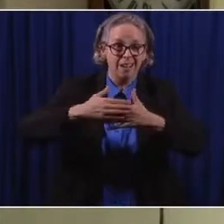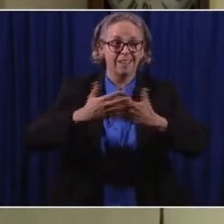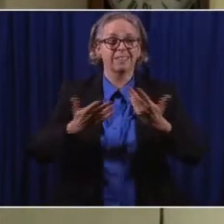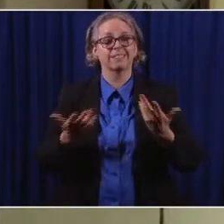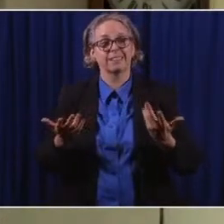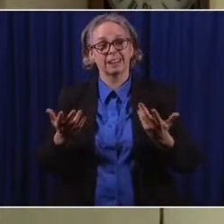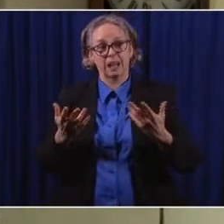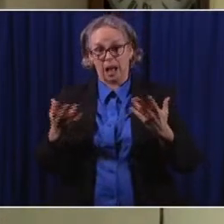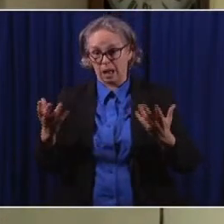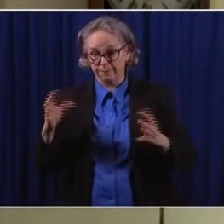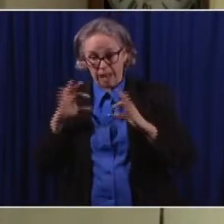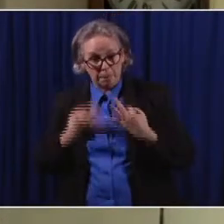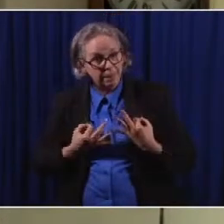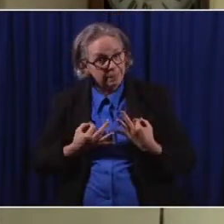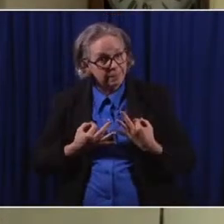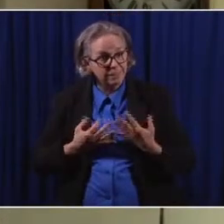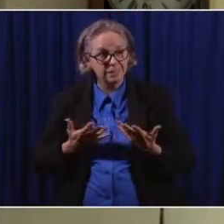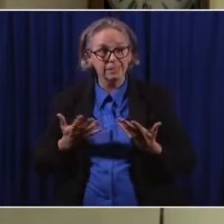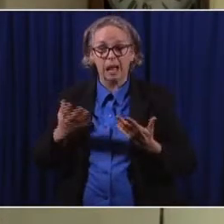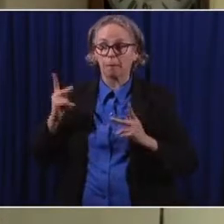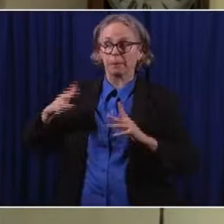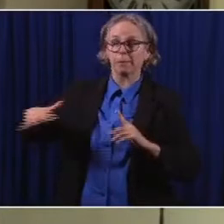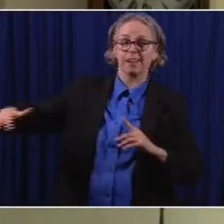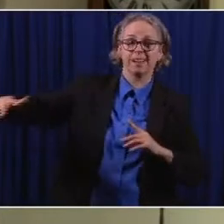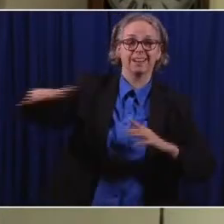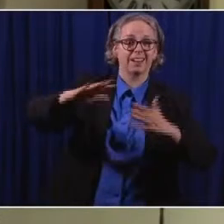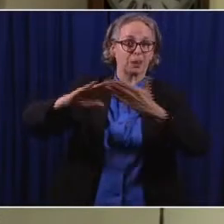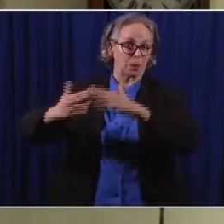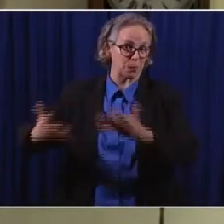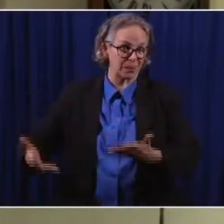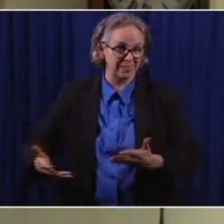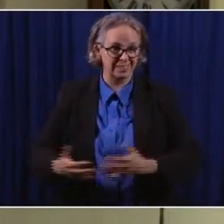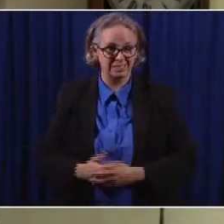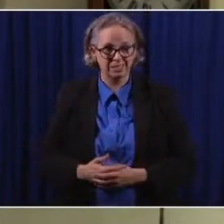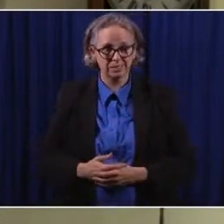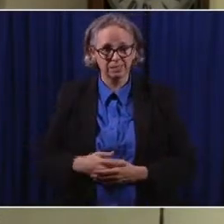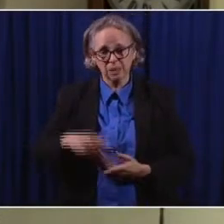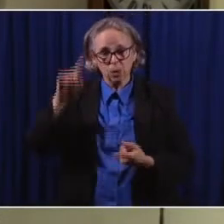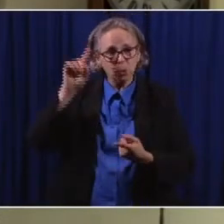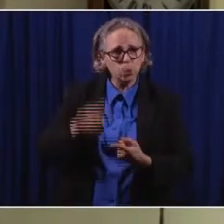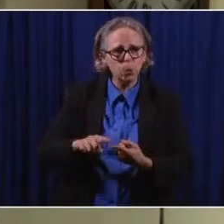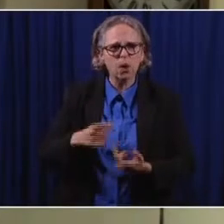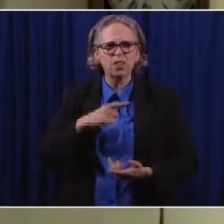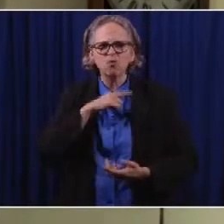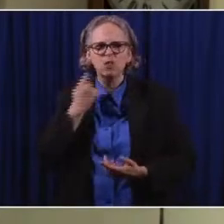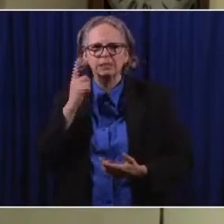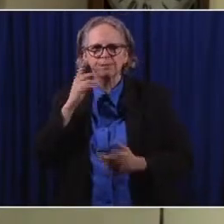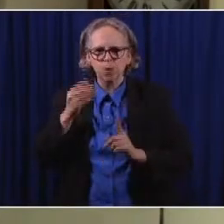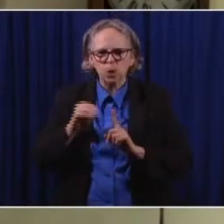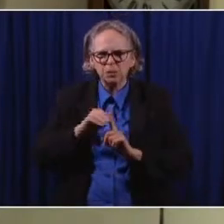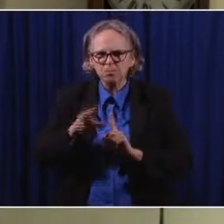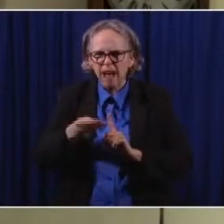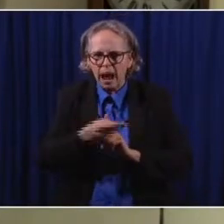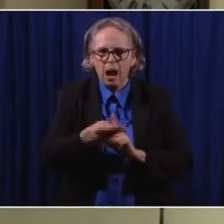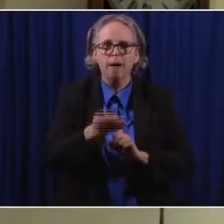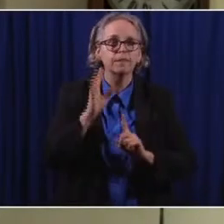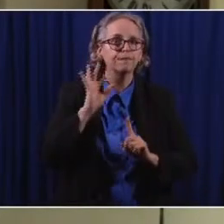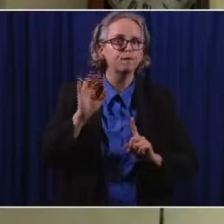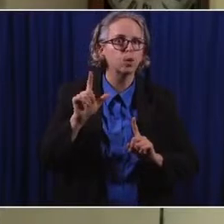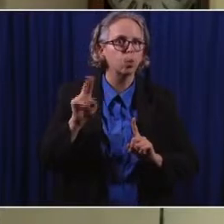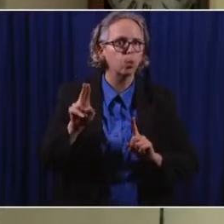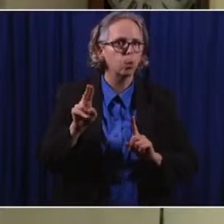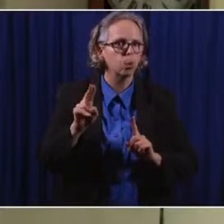healthy. Getting the shot helps reduce your risk of spreading that flu. It prevents strain on our healthcare system and our